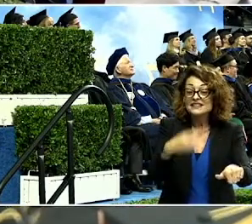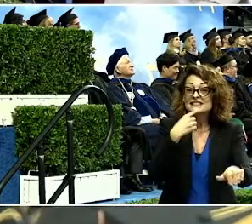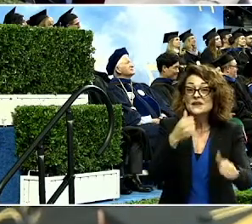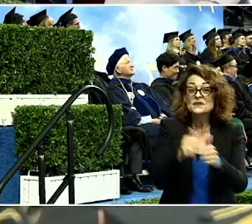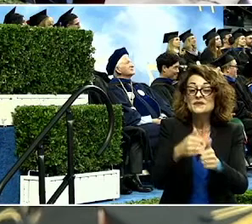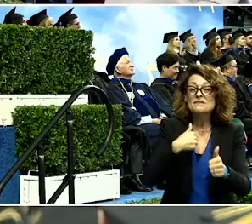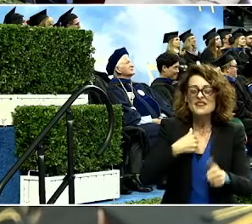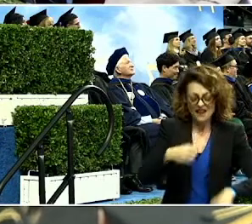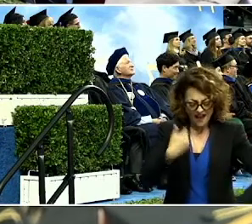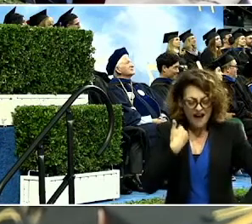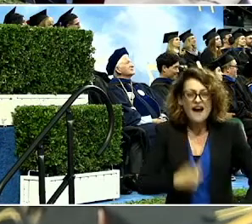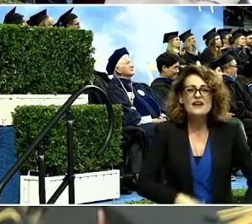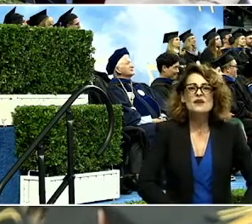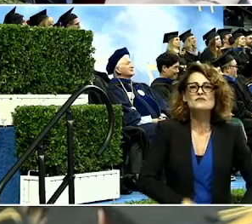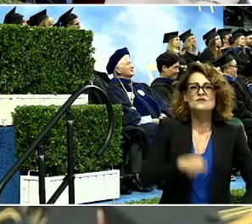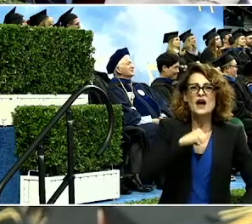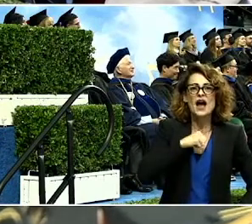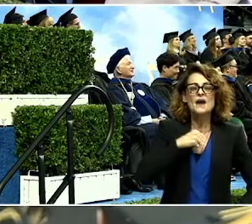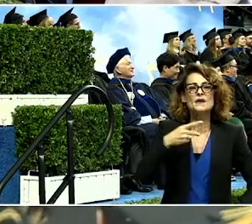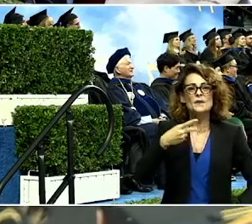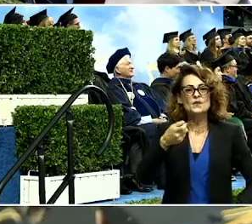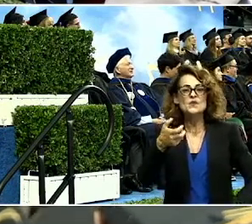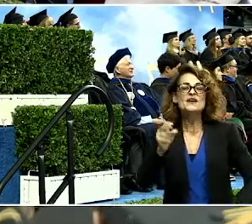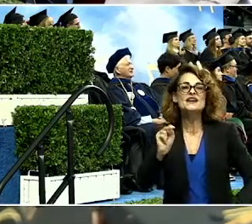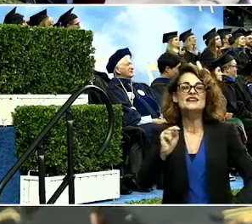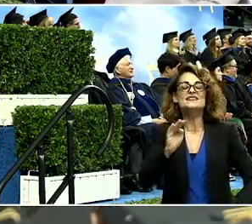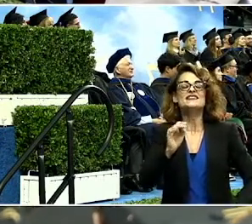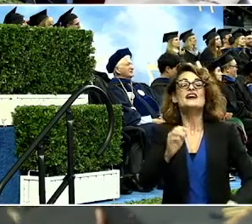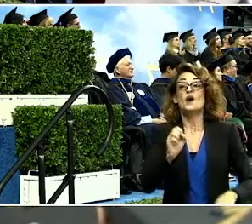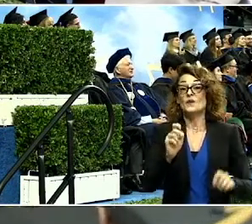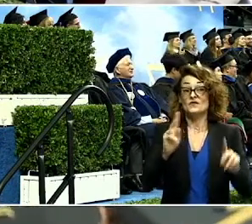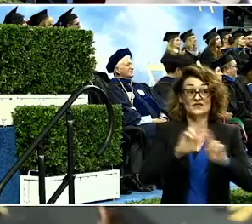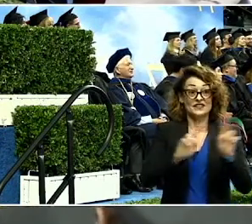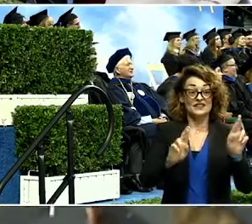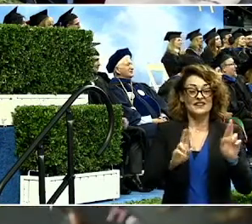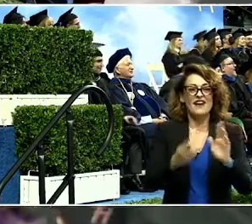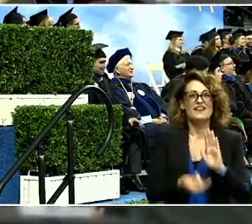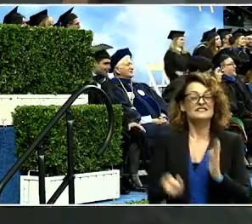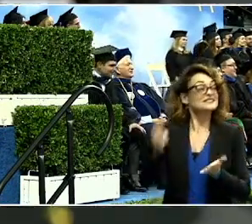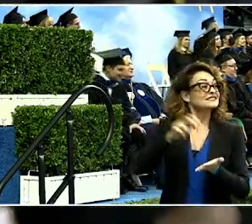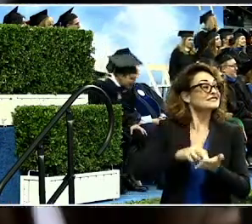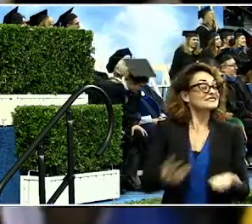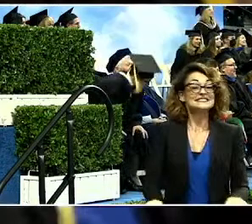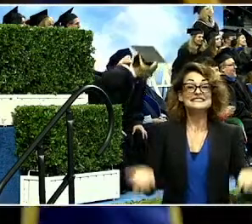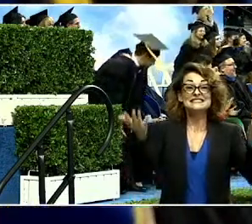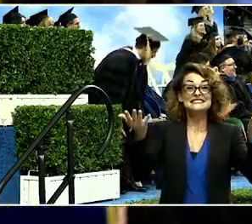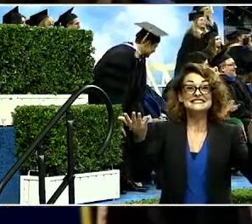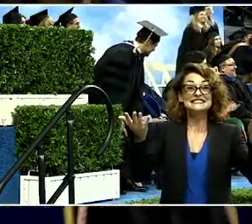am proud to be a Bruin. Okay? One, two, three. Get up, y'all.